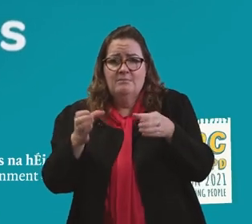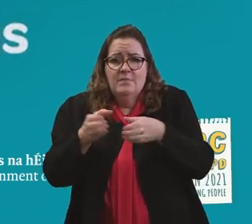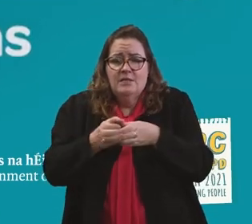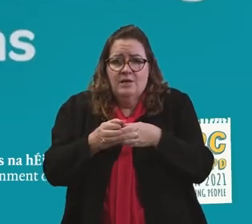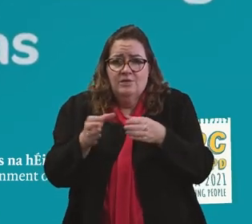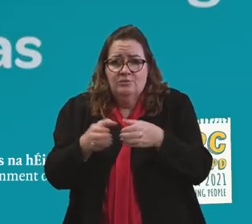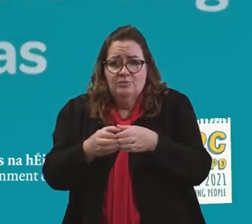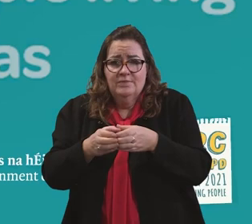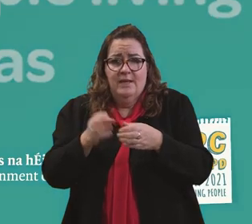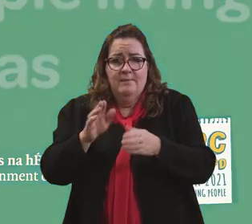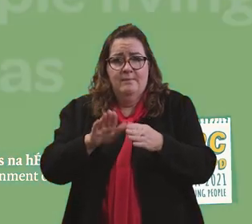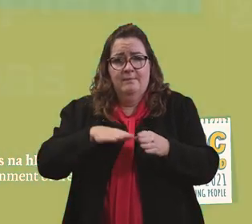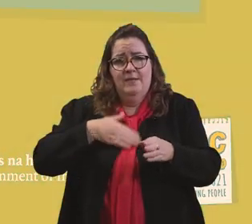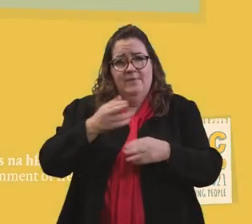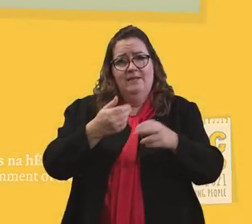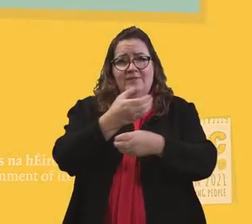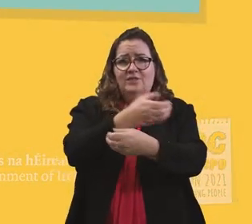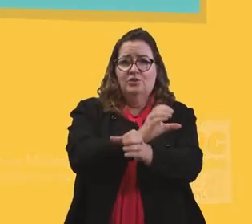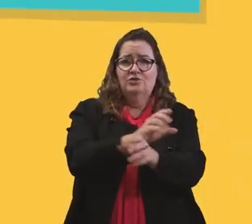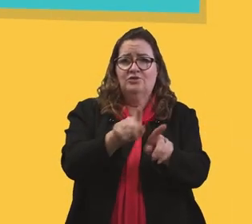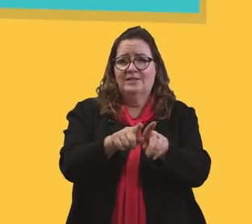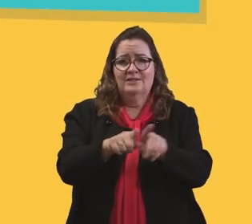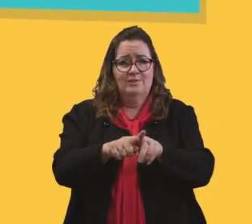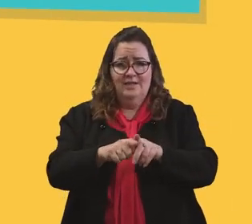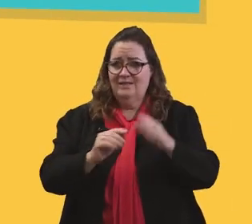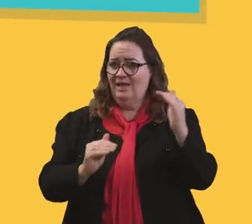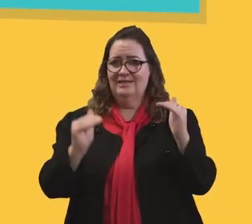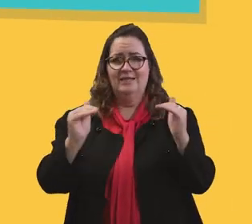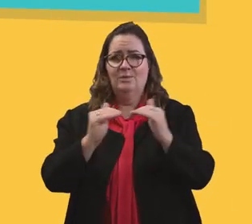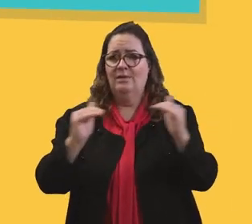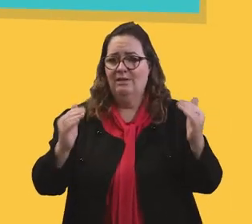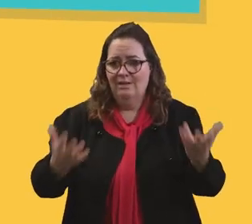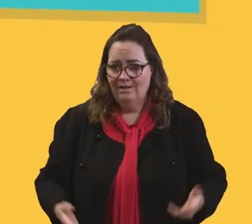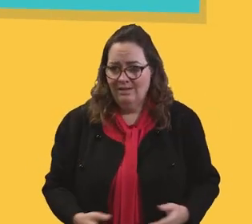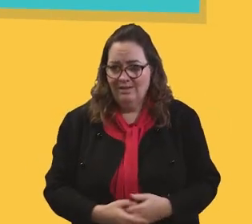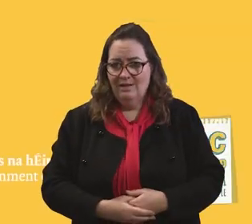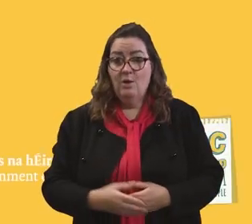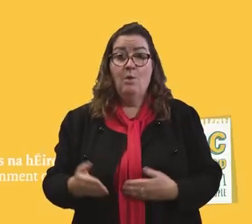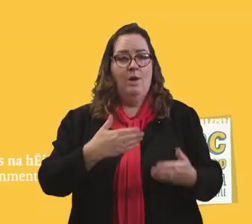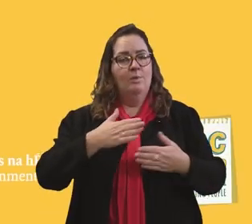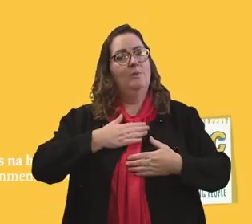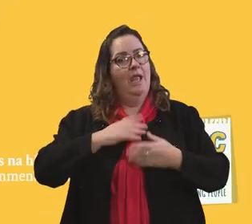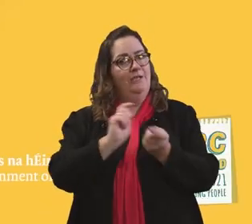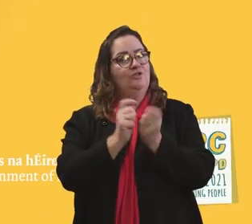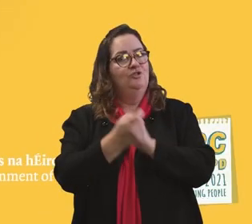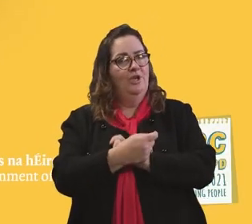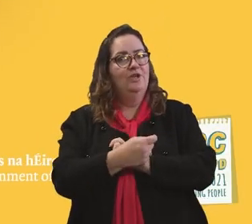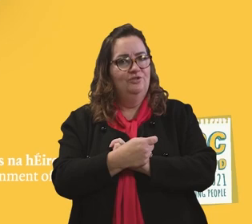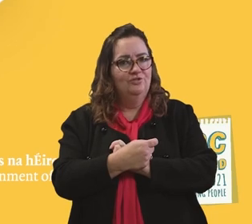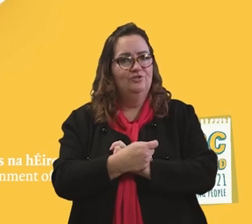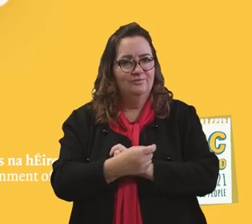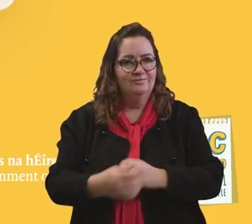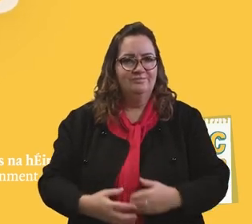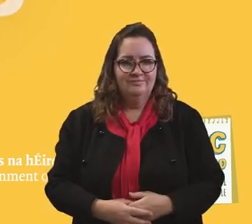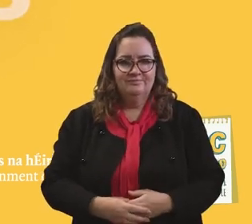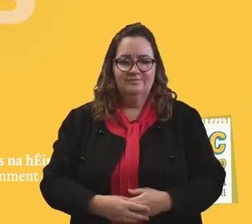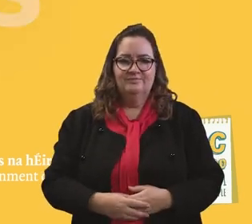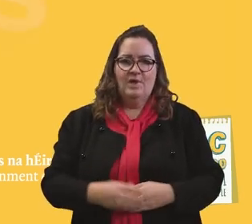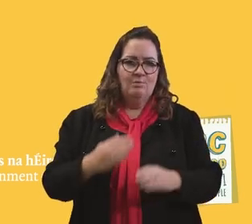people living outside urban areas. What we would change for young people in Ireland. Improved leisure